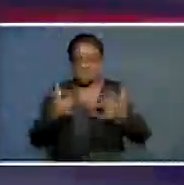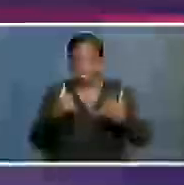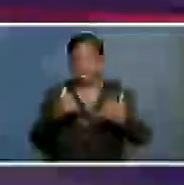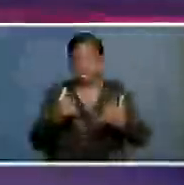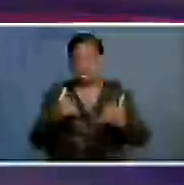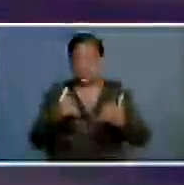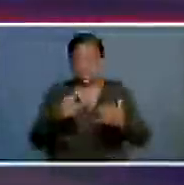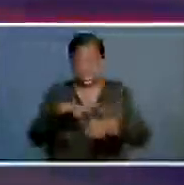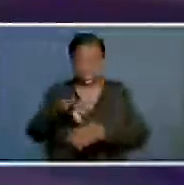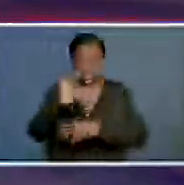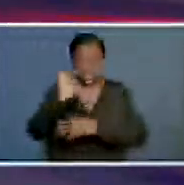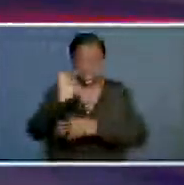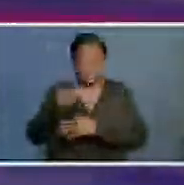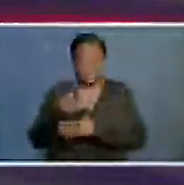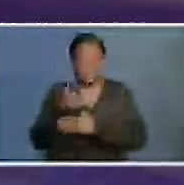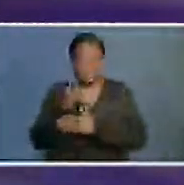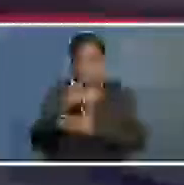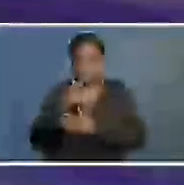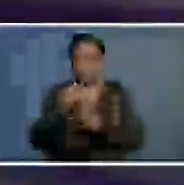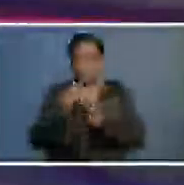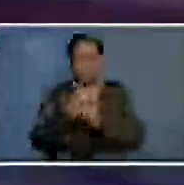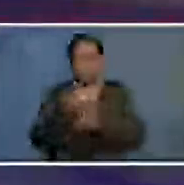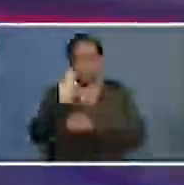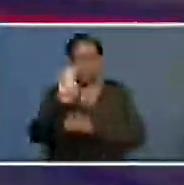was a handgun and ammunition.